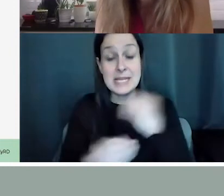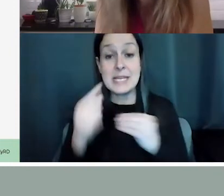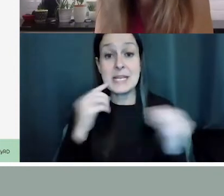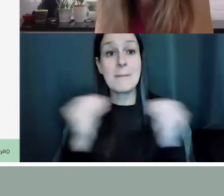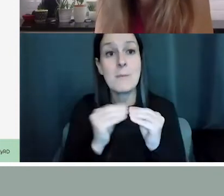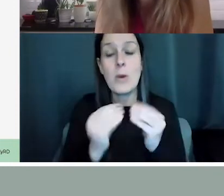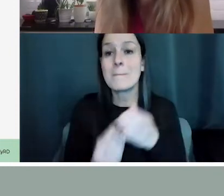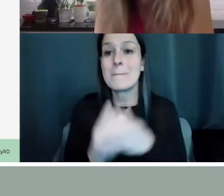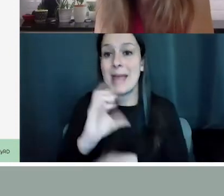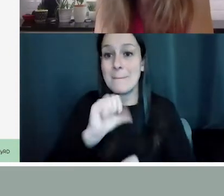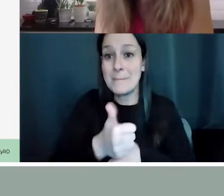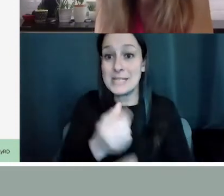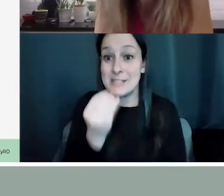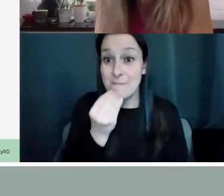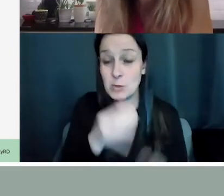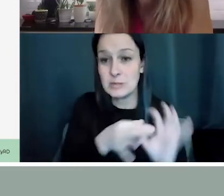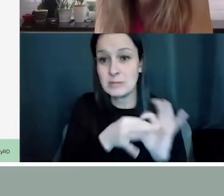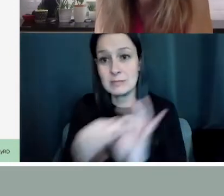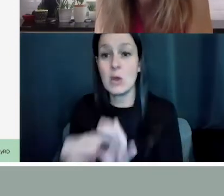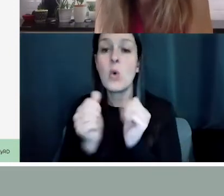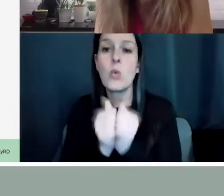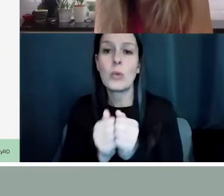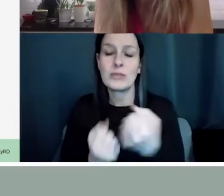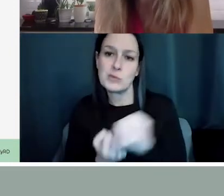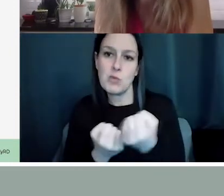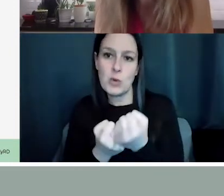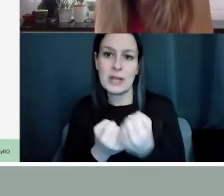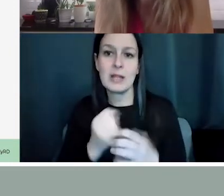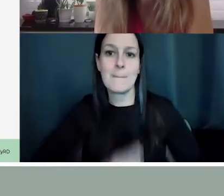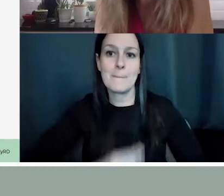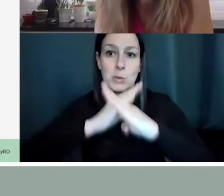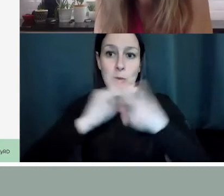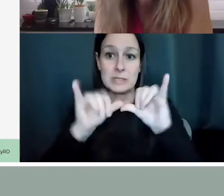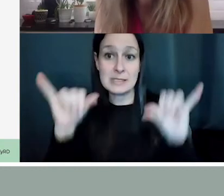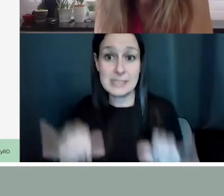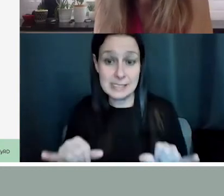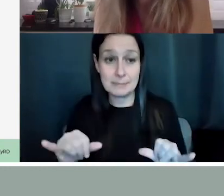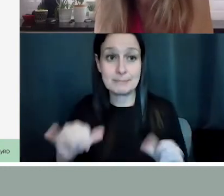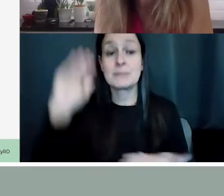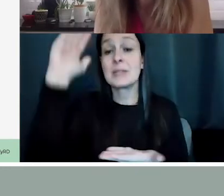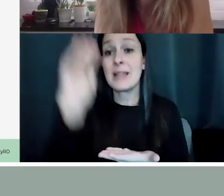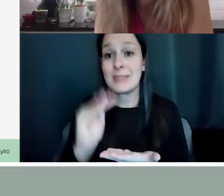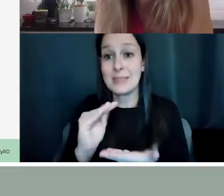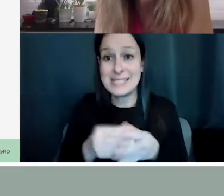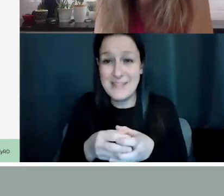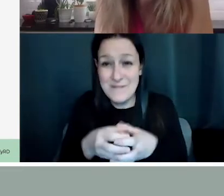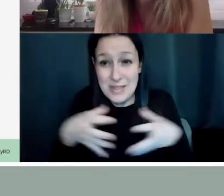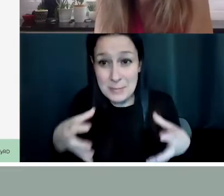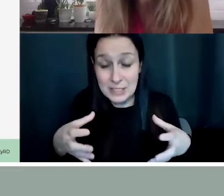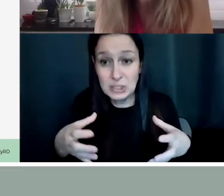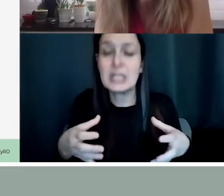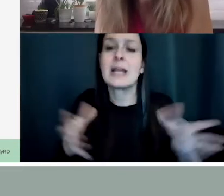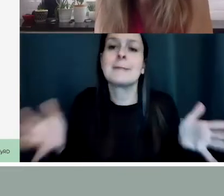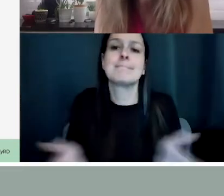is correlated with supporting our immune system, reducing inflammation, and promoting